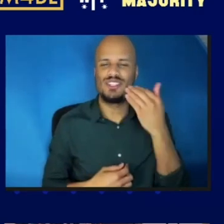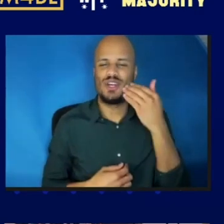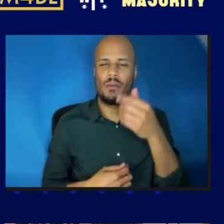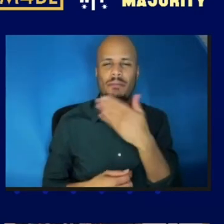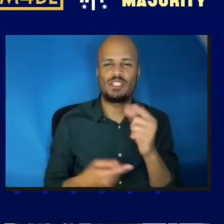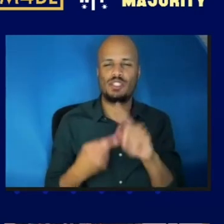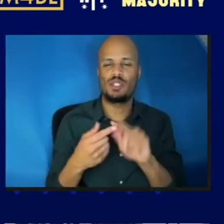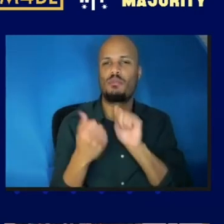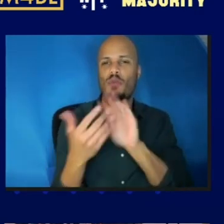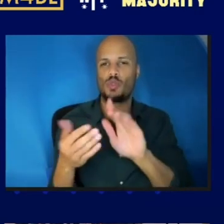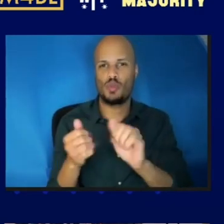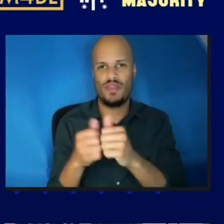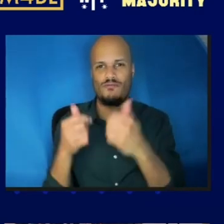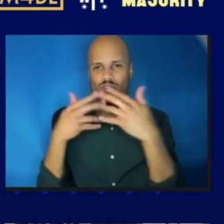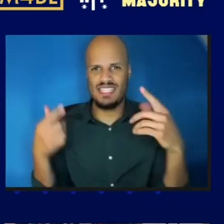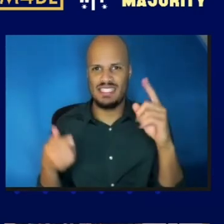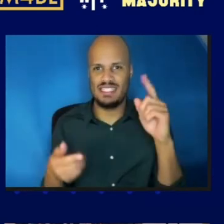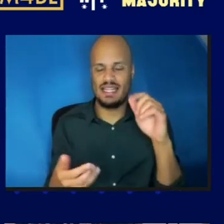think is the saying.